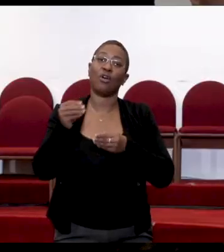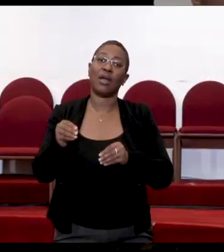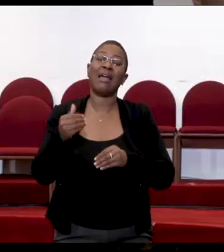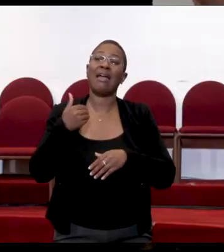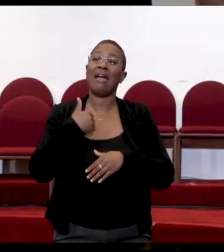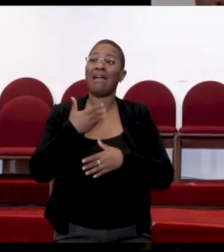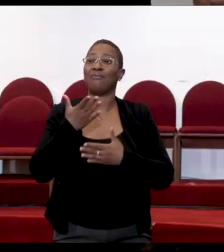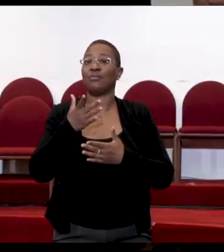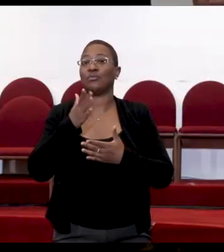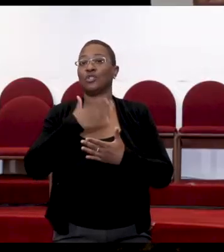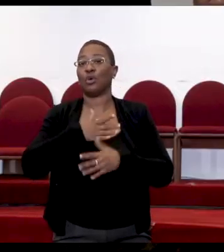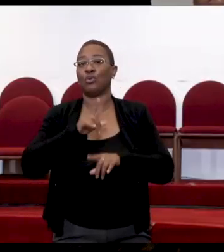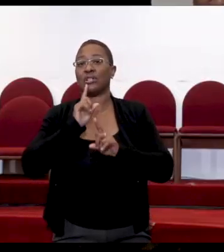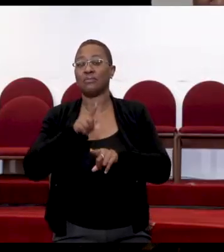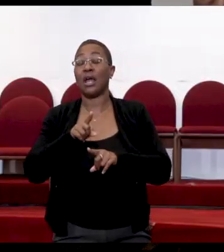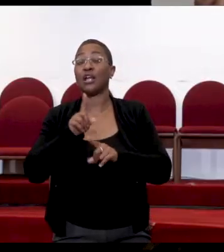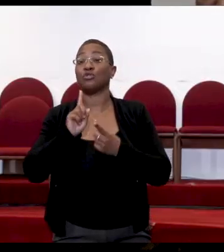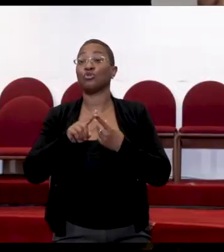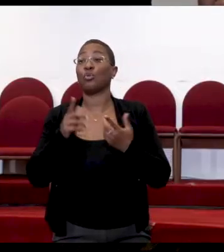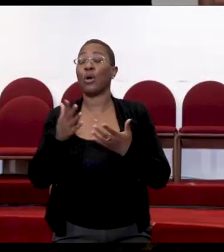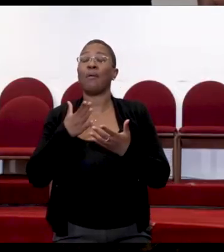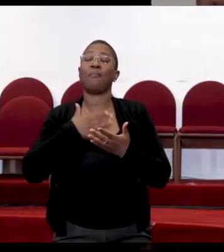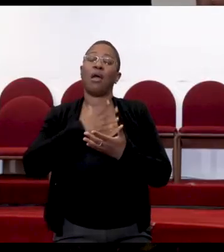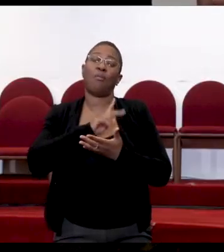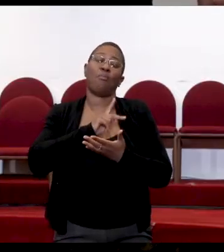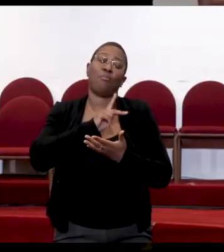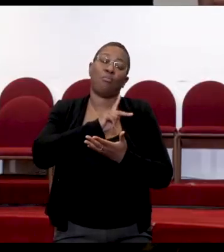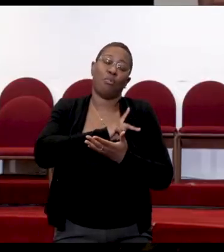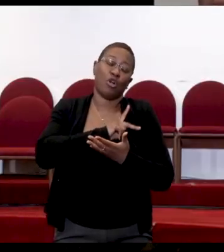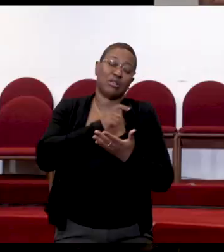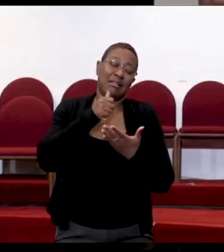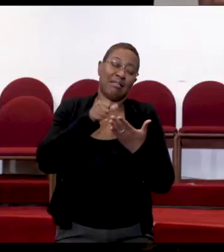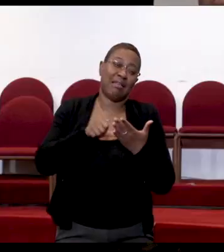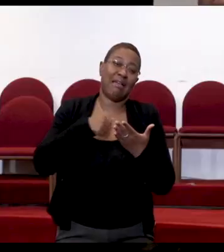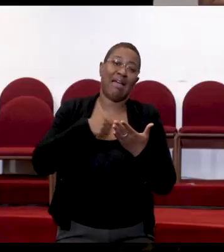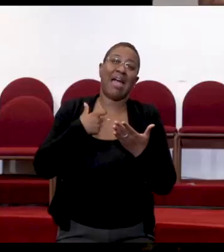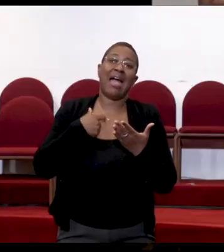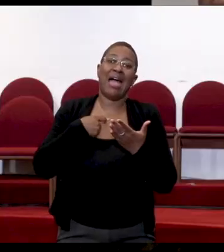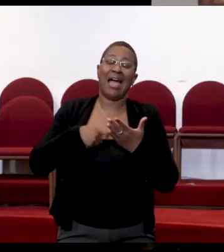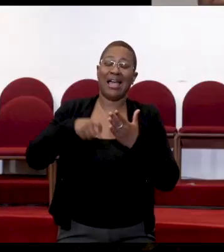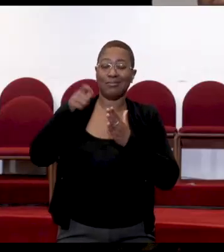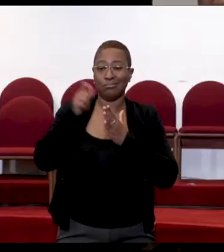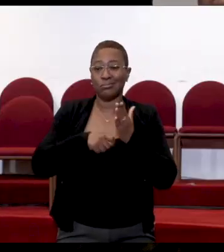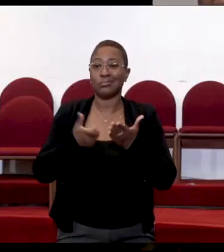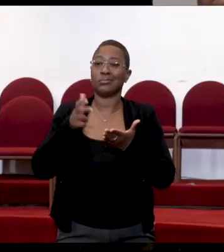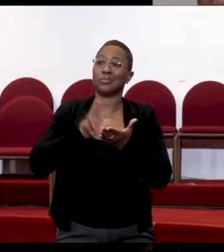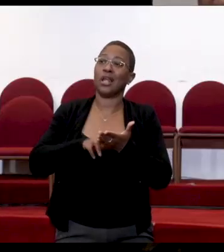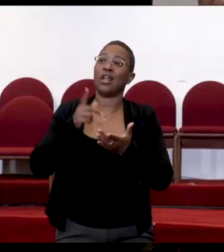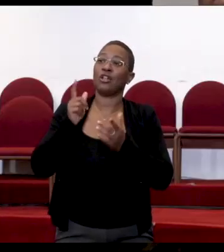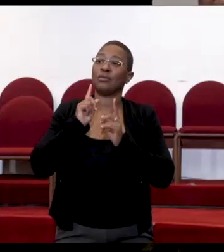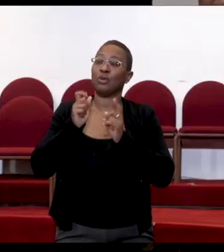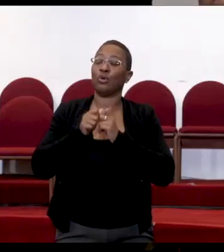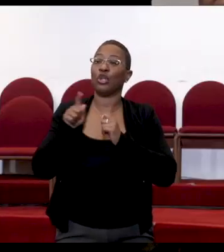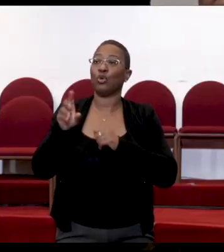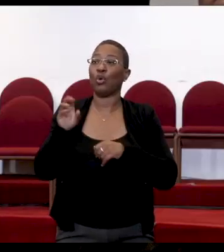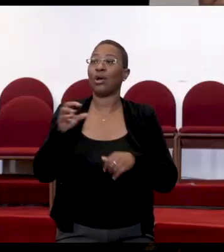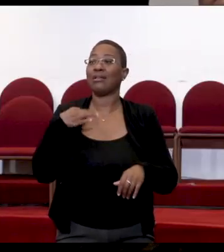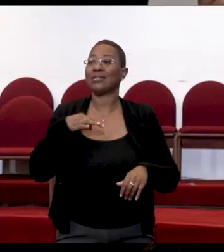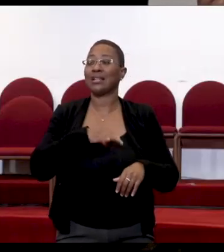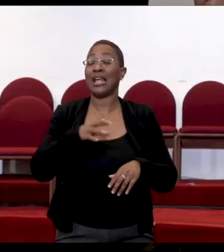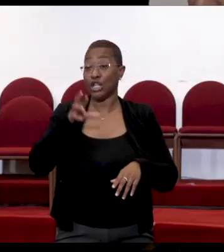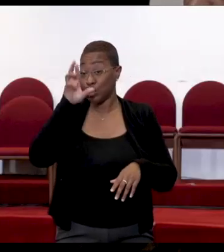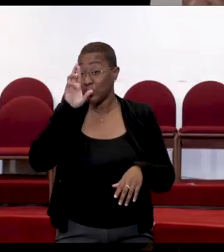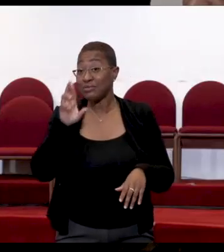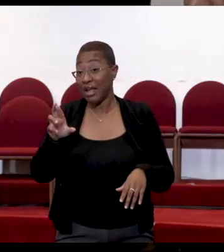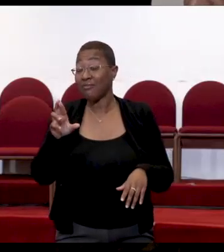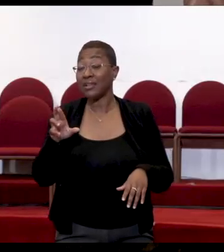someone respond to my personal letters that I sign in to speak with you or your staff. And so